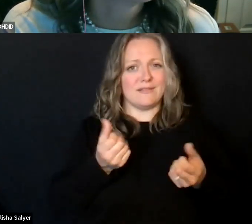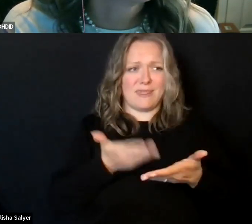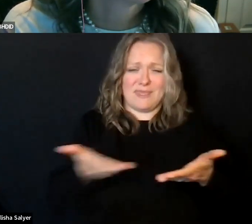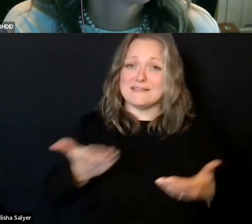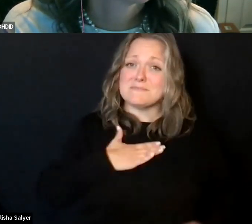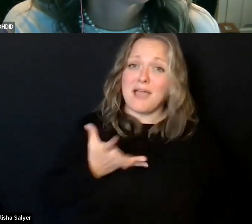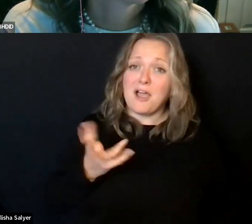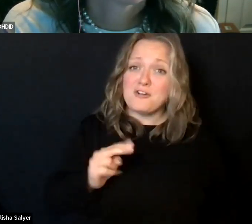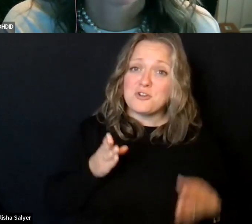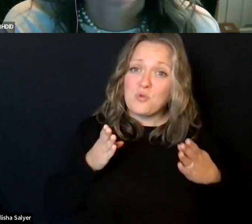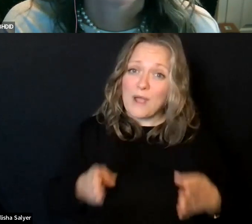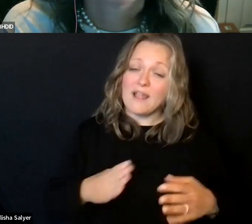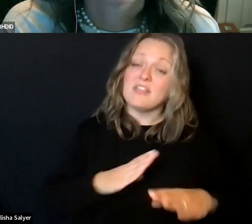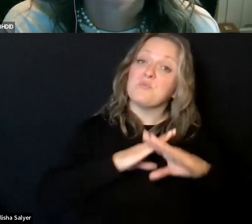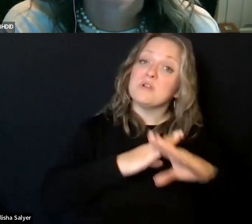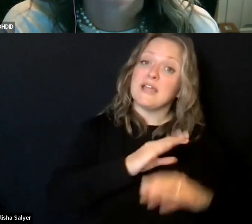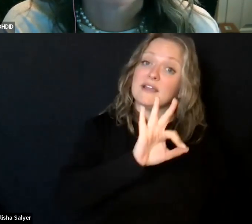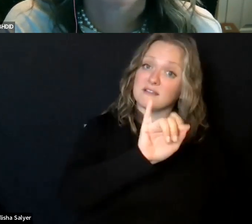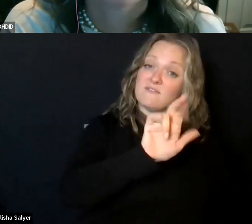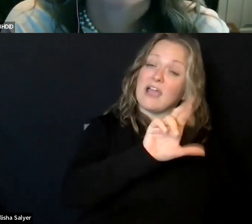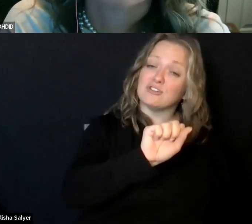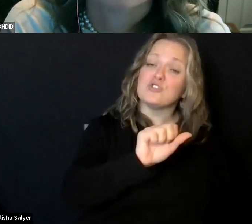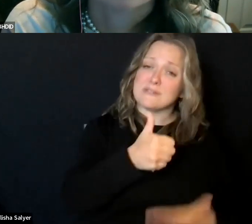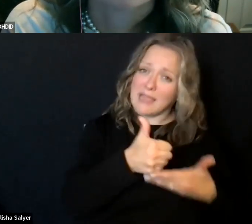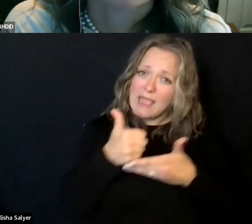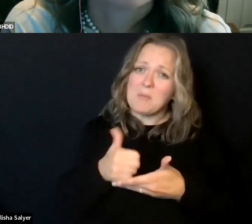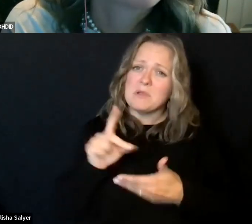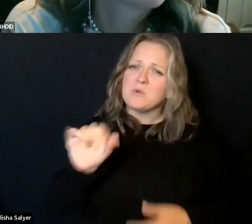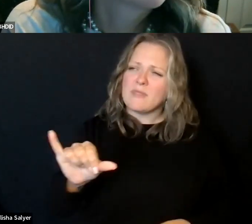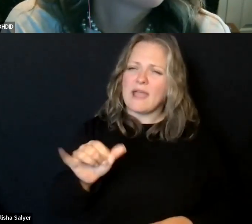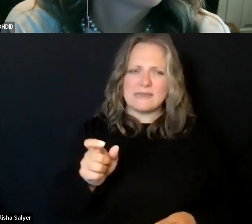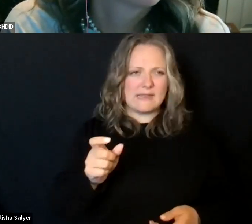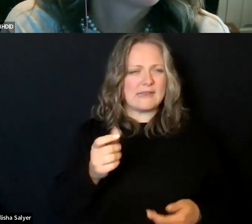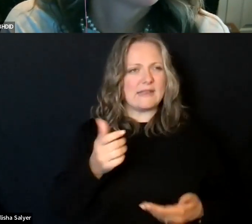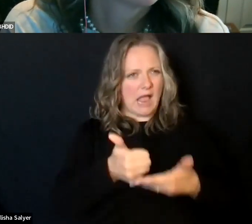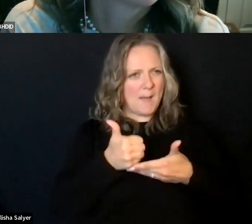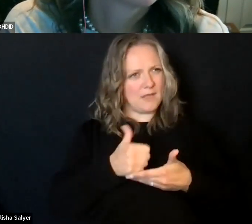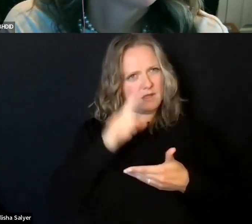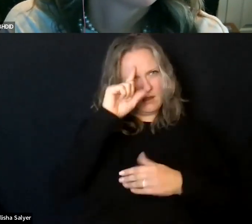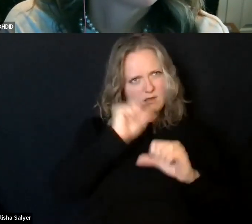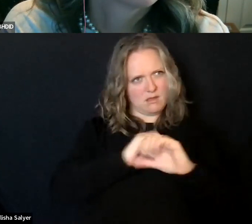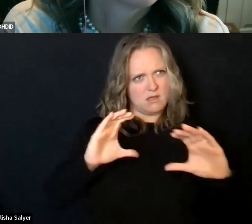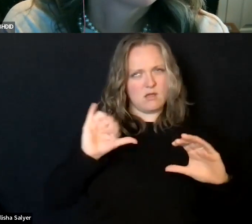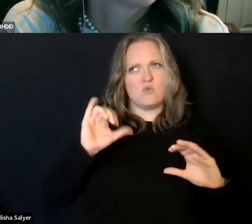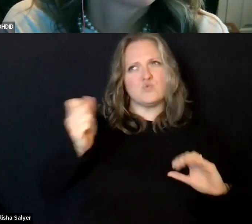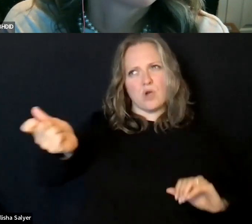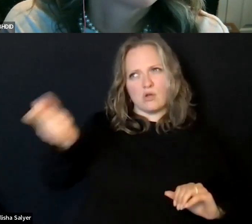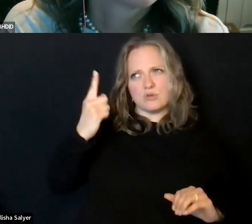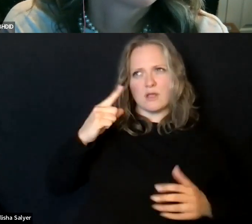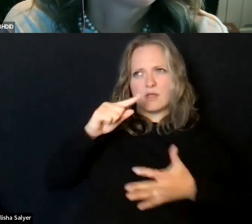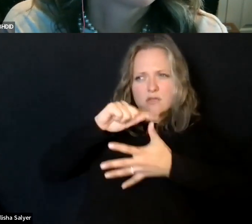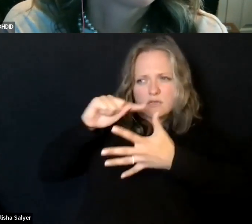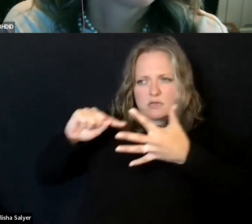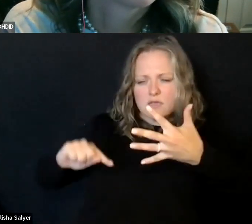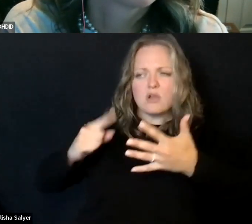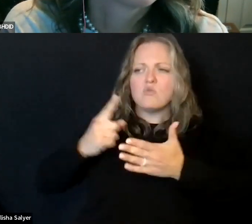the protective factors really enabled me to do that. It like gave me a framework in my mind to like really look at what was missing